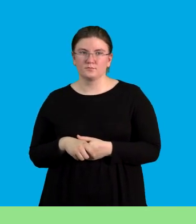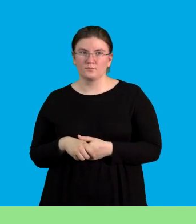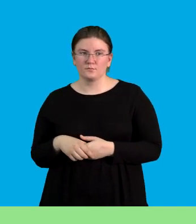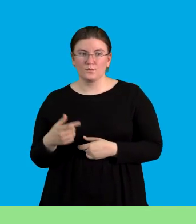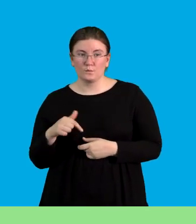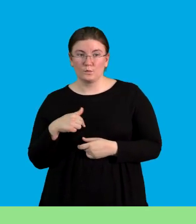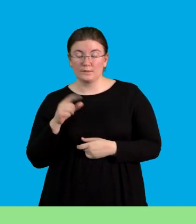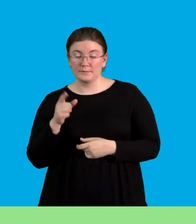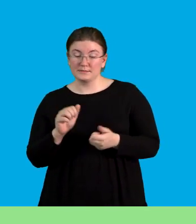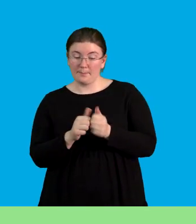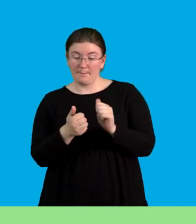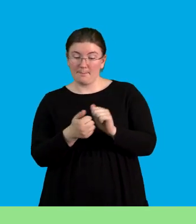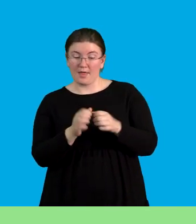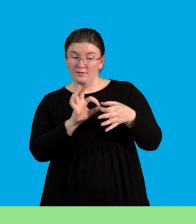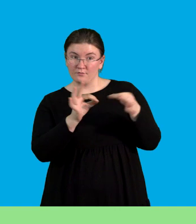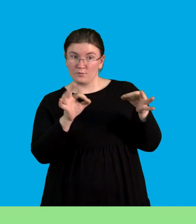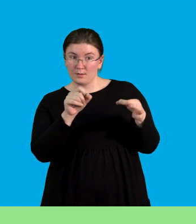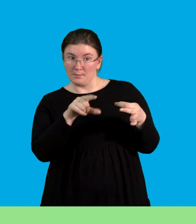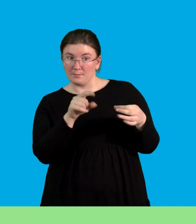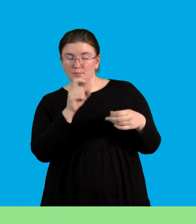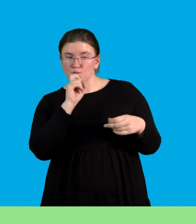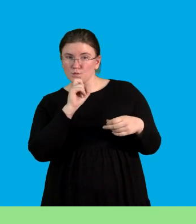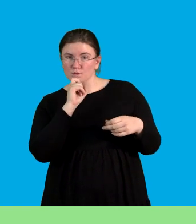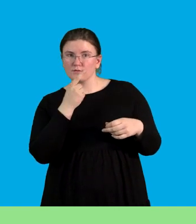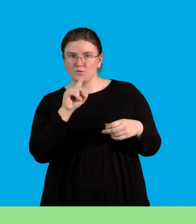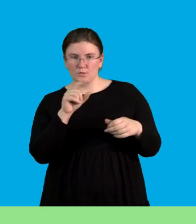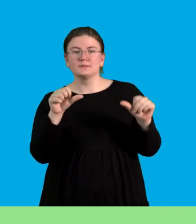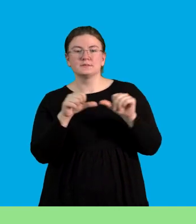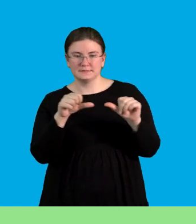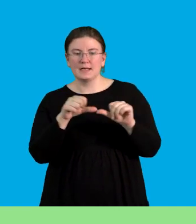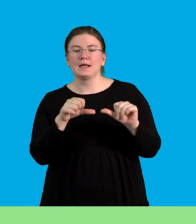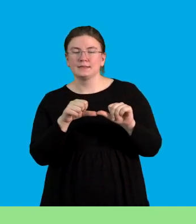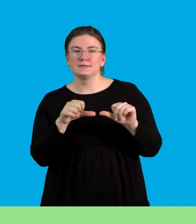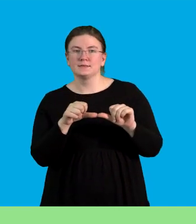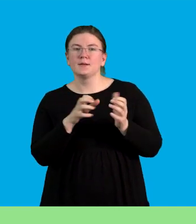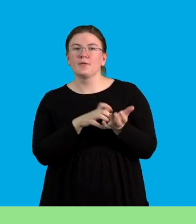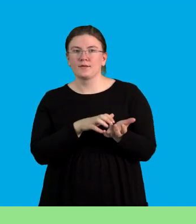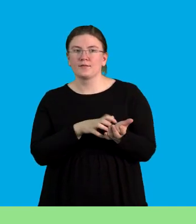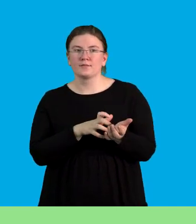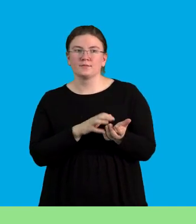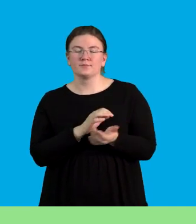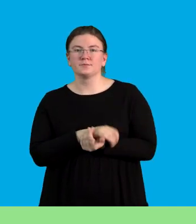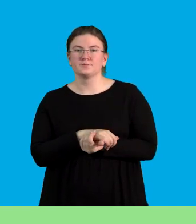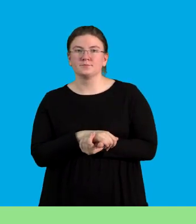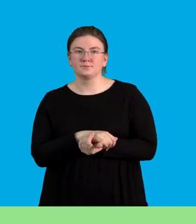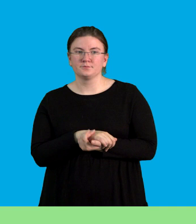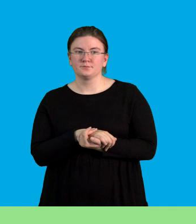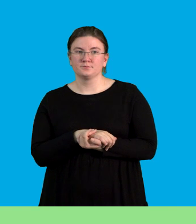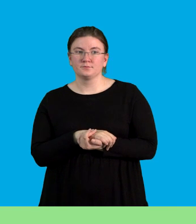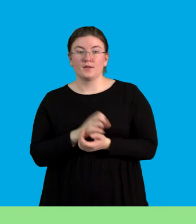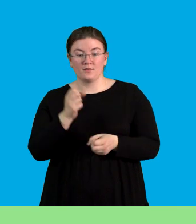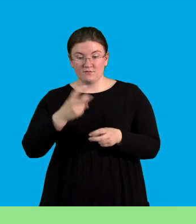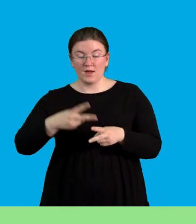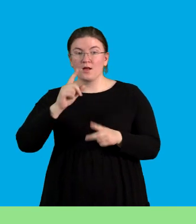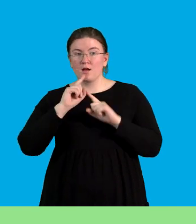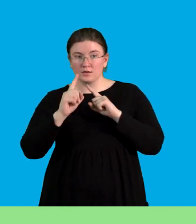we are supposed to use this formula to determine the actual size of this microorganism.